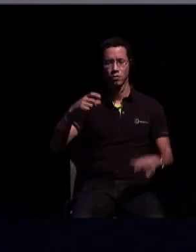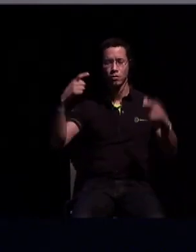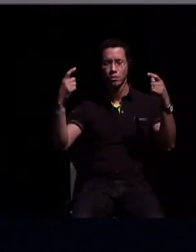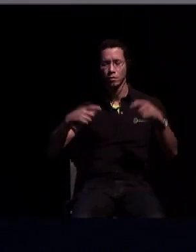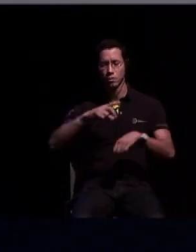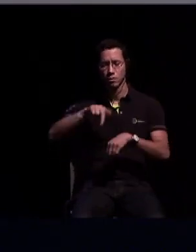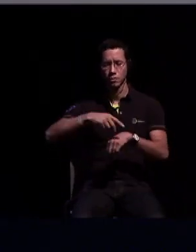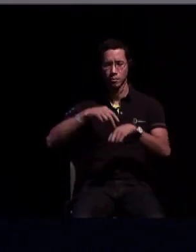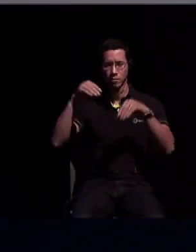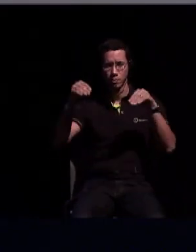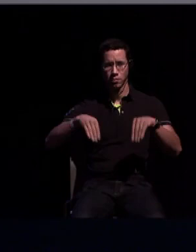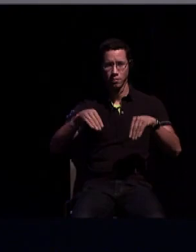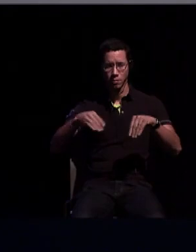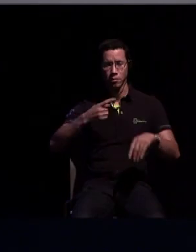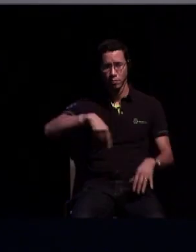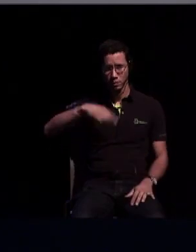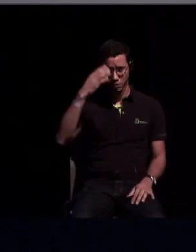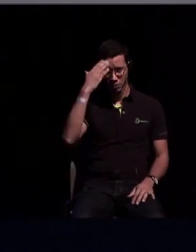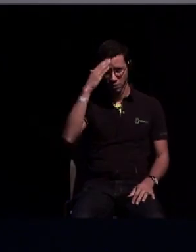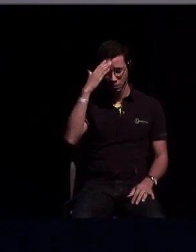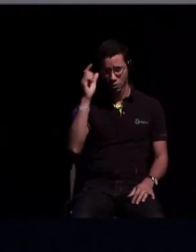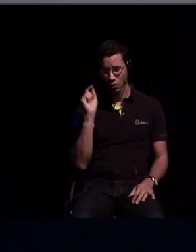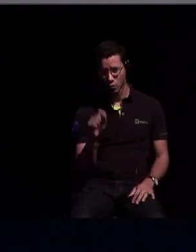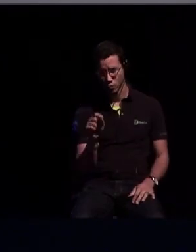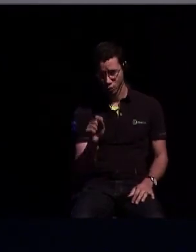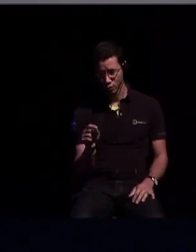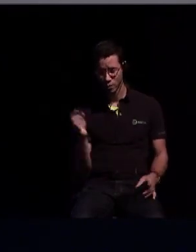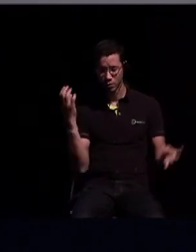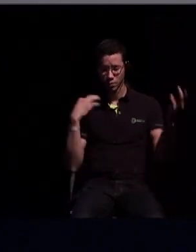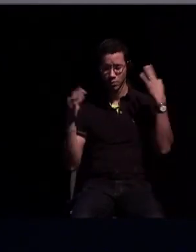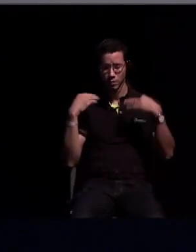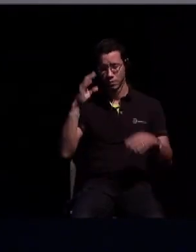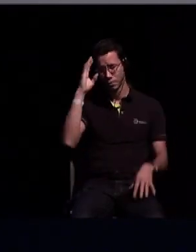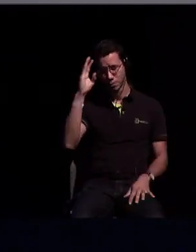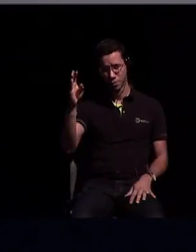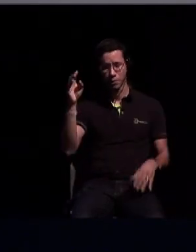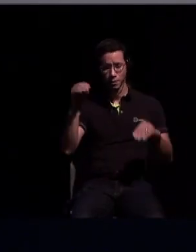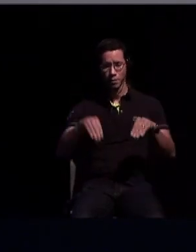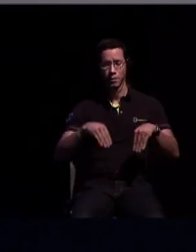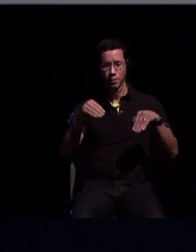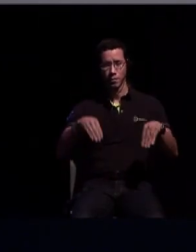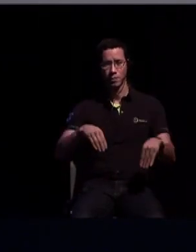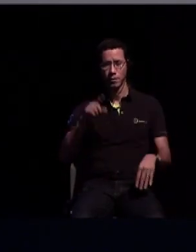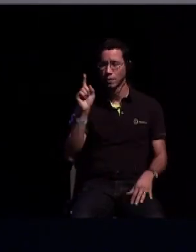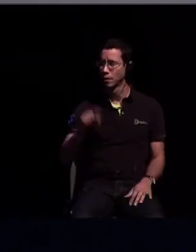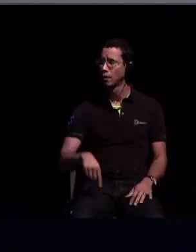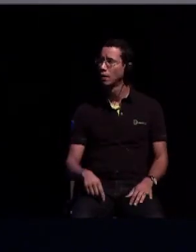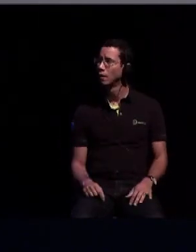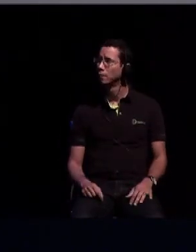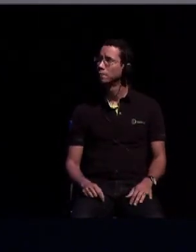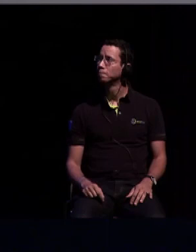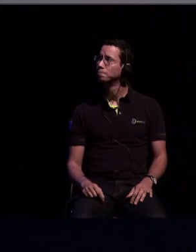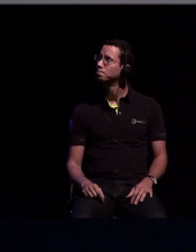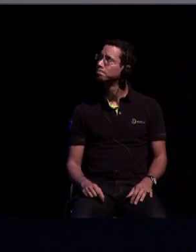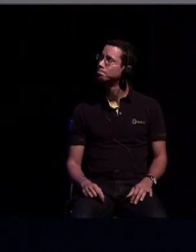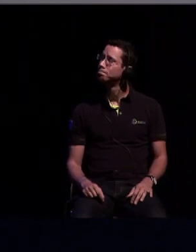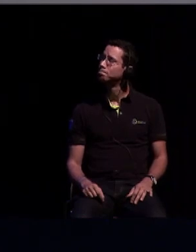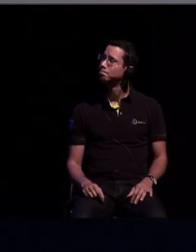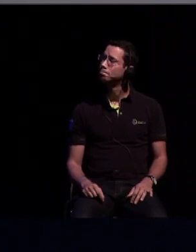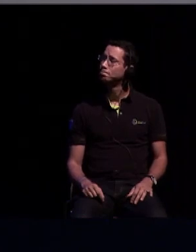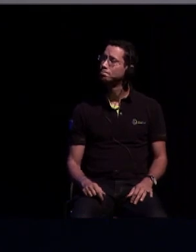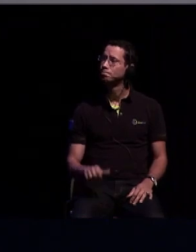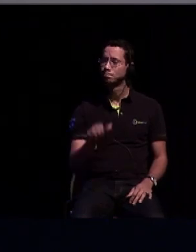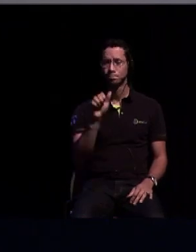non-Indigenous. The major tourism site in Australia, Ayers Rock or Uluru, which is the Aboriginal word for it, that's that